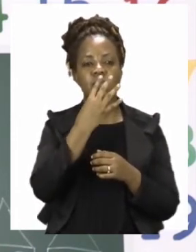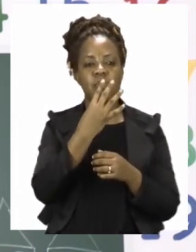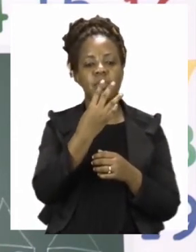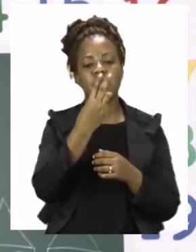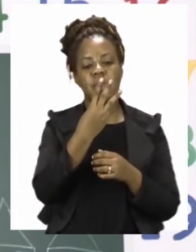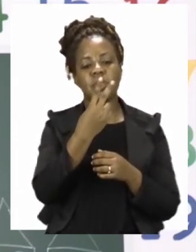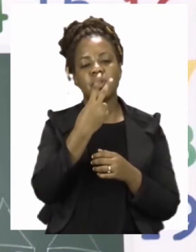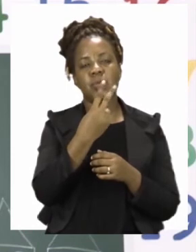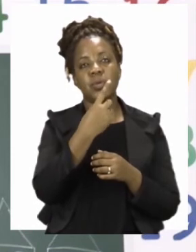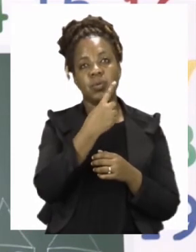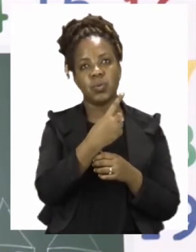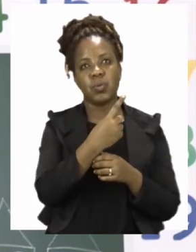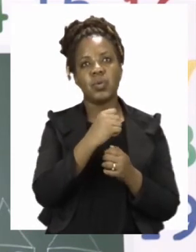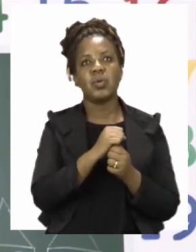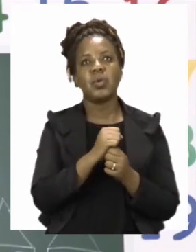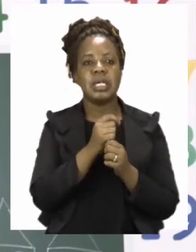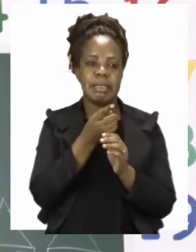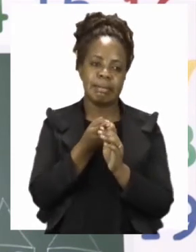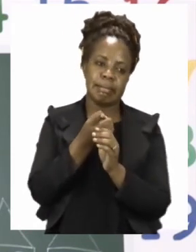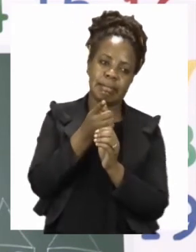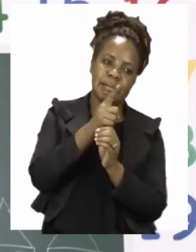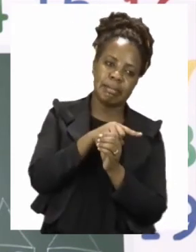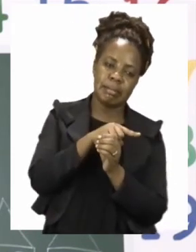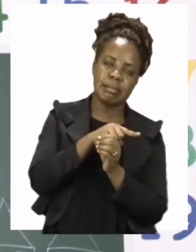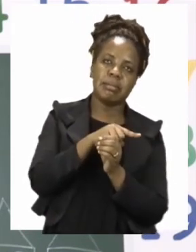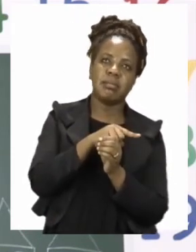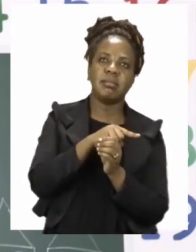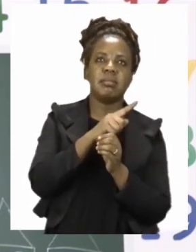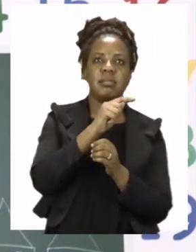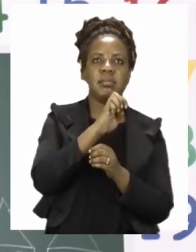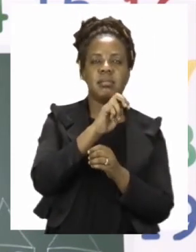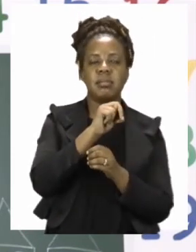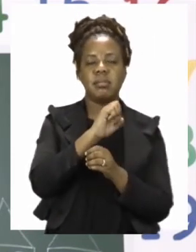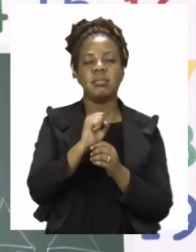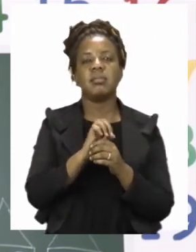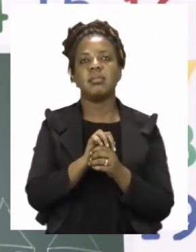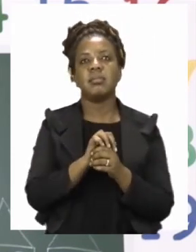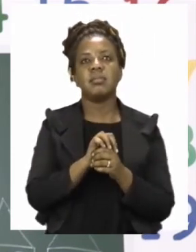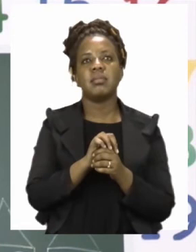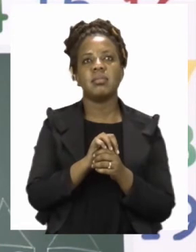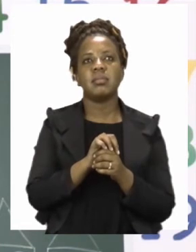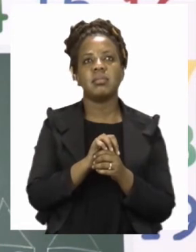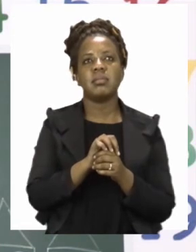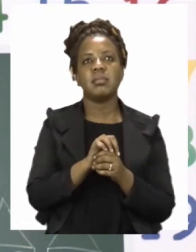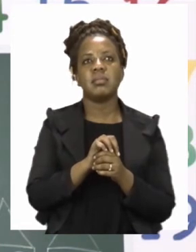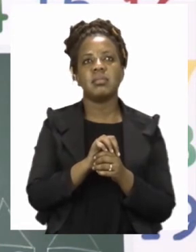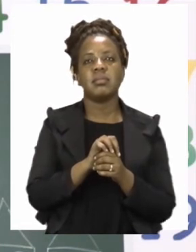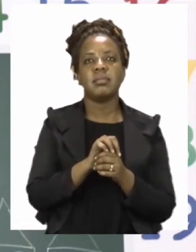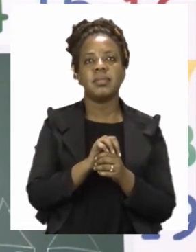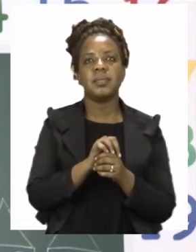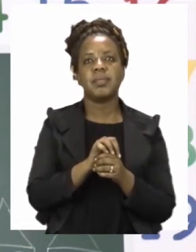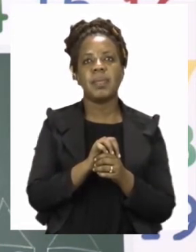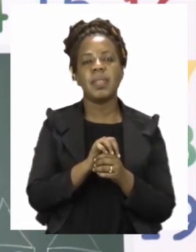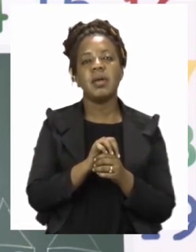and then we look carefully at the unit. Now the unit has a 5 in it. So